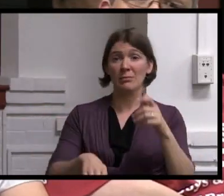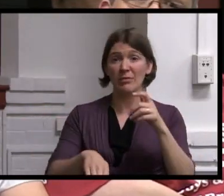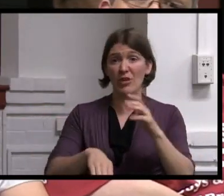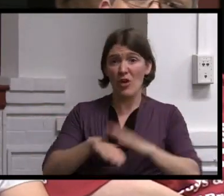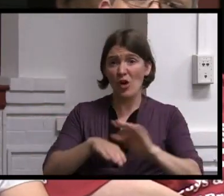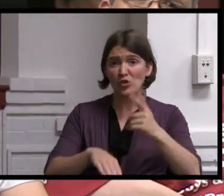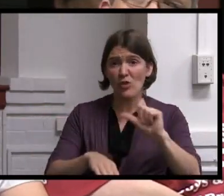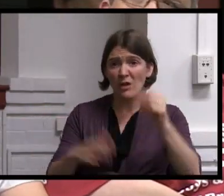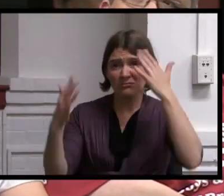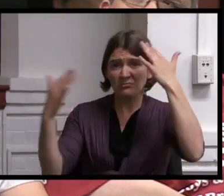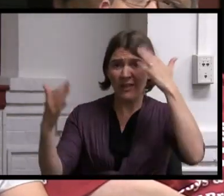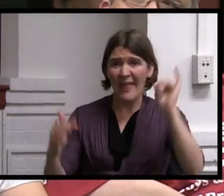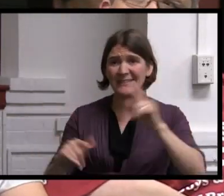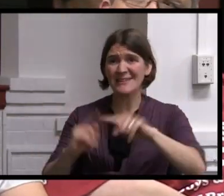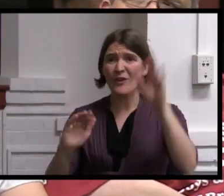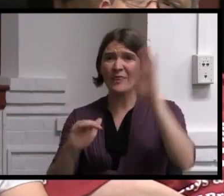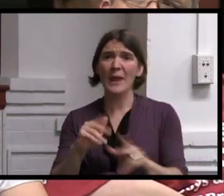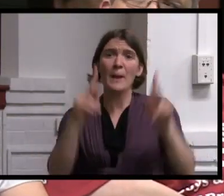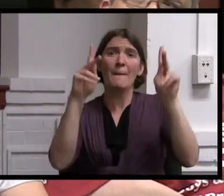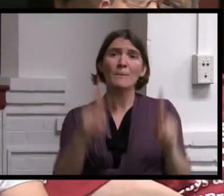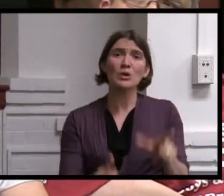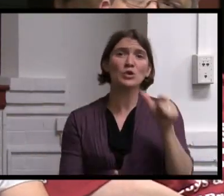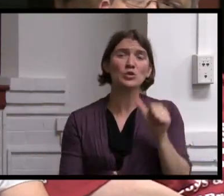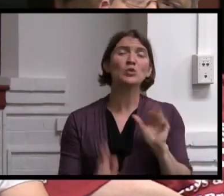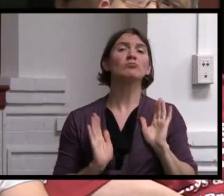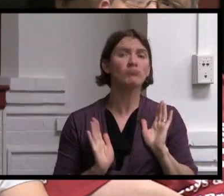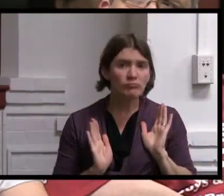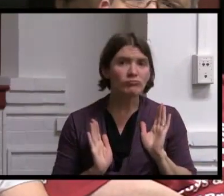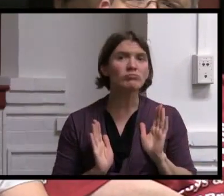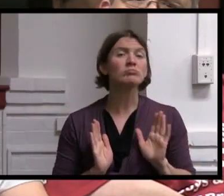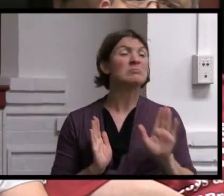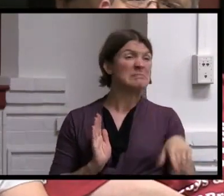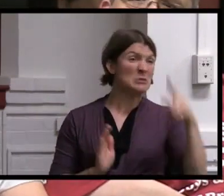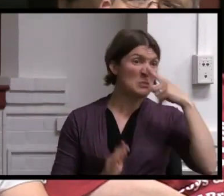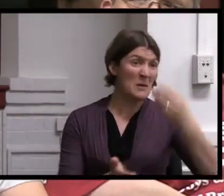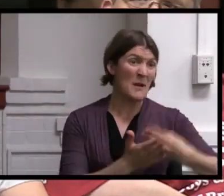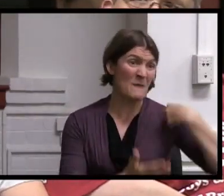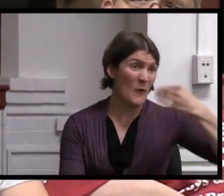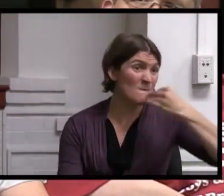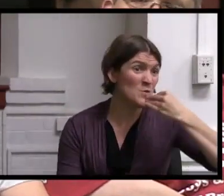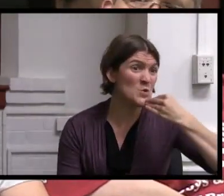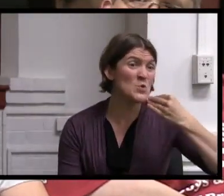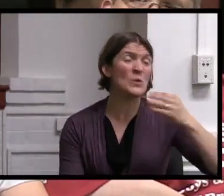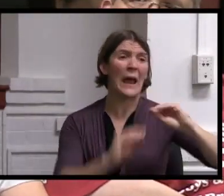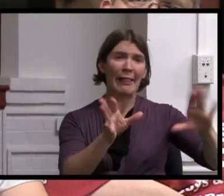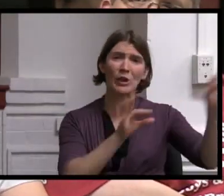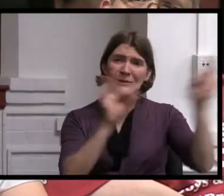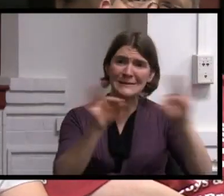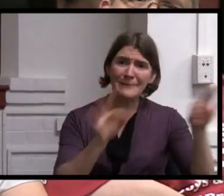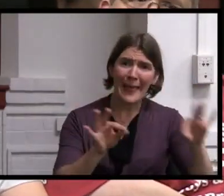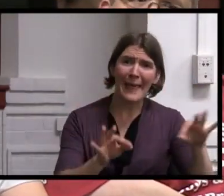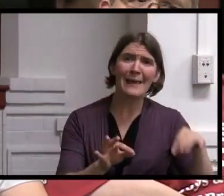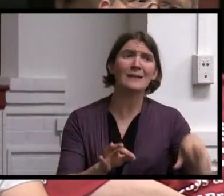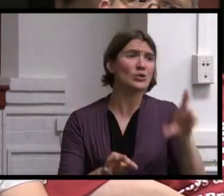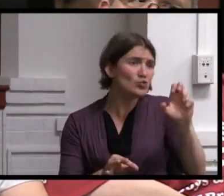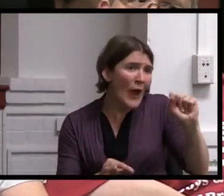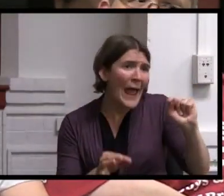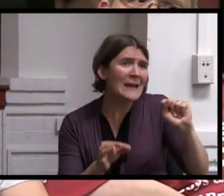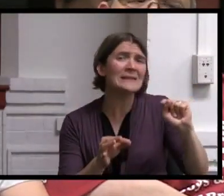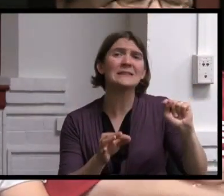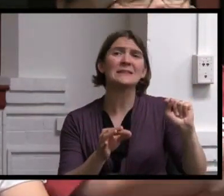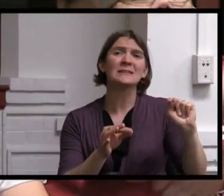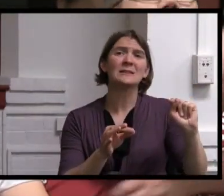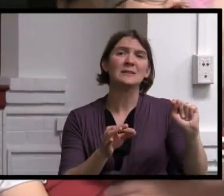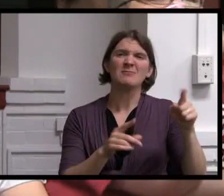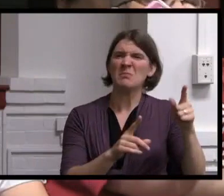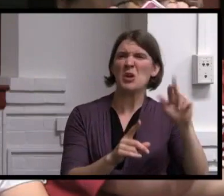And that's a lot different than somebody who needs money for food, who needs money for rent.